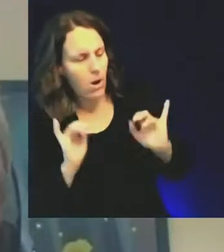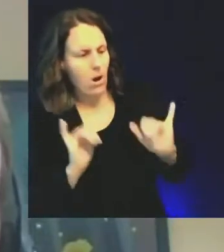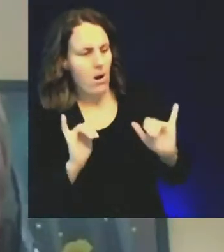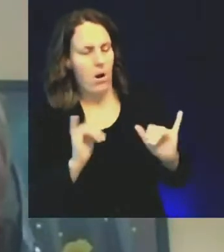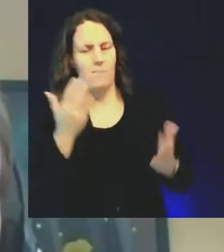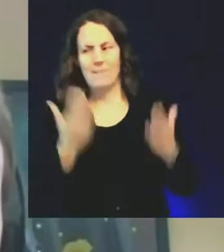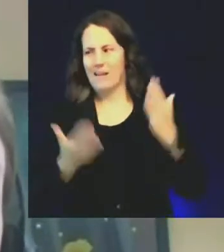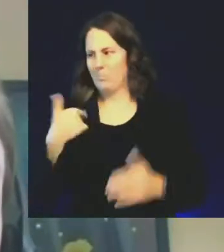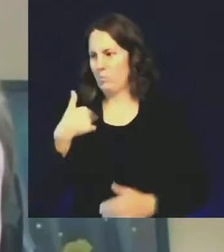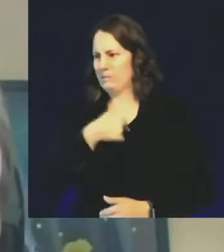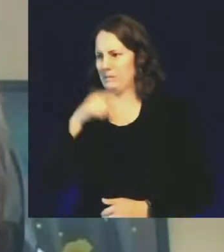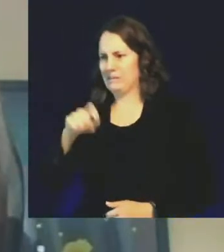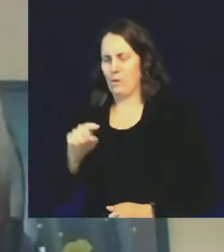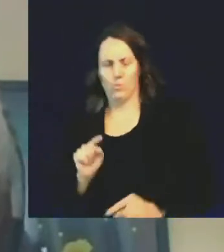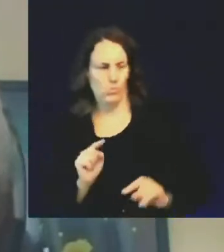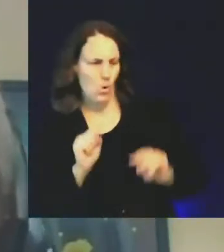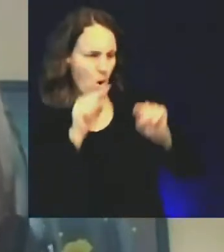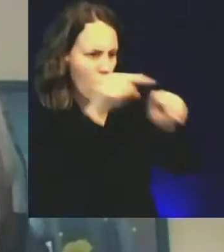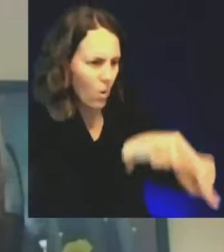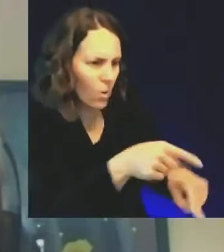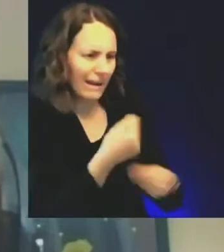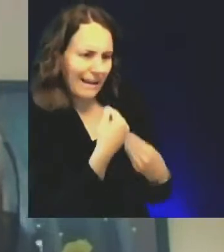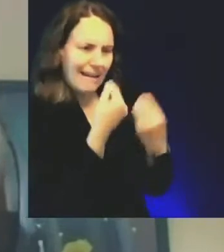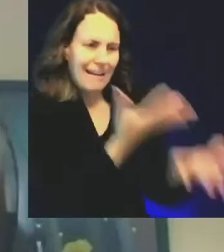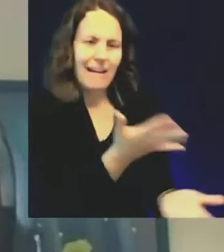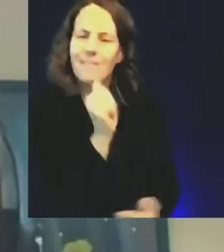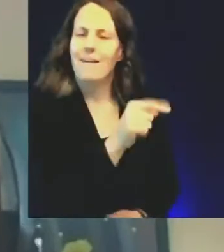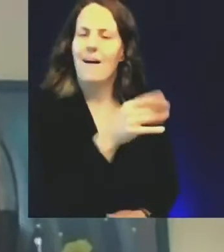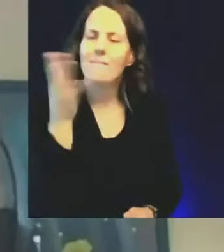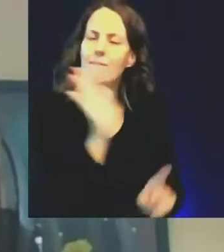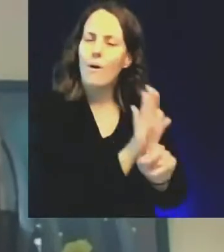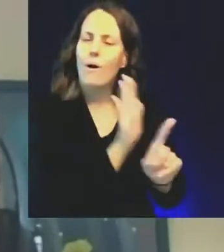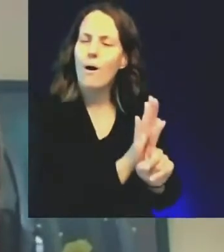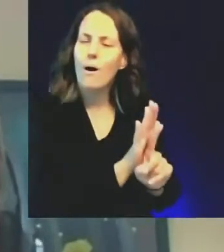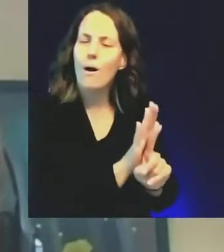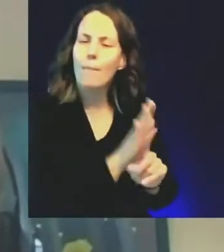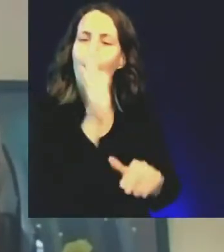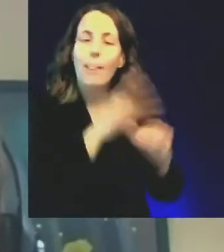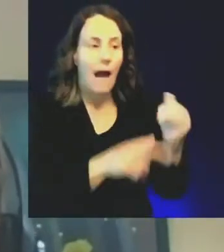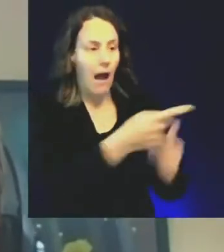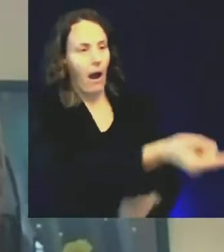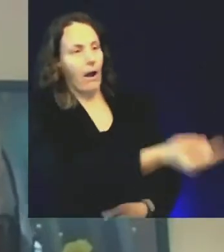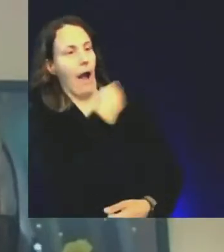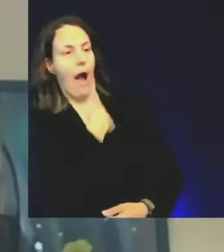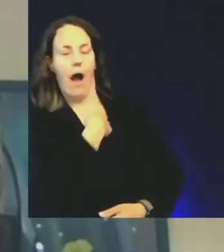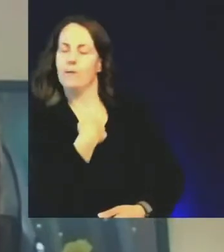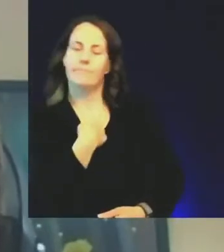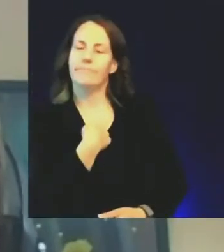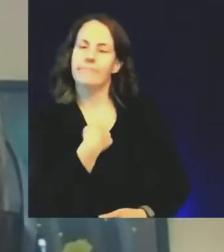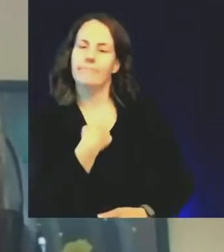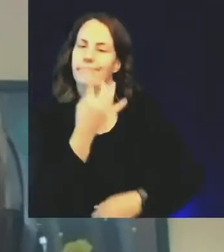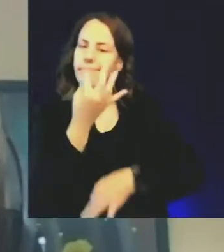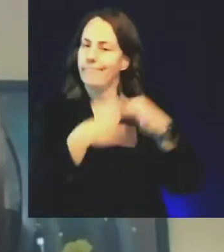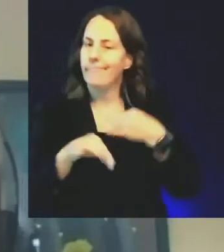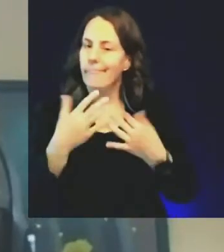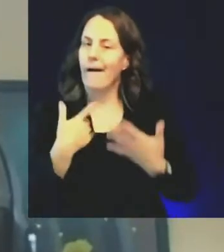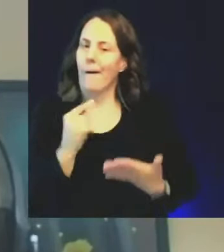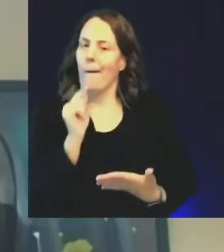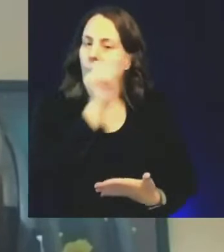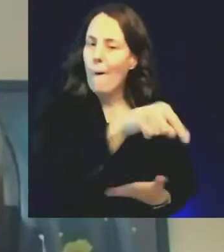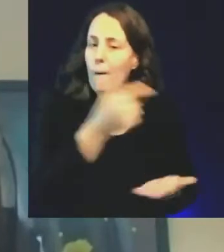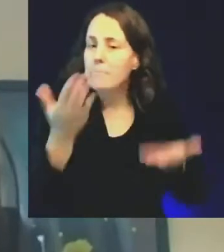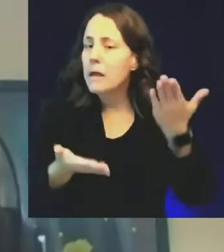settings. It could be, as some of our partners at the local level are